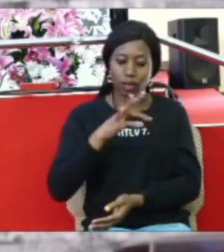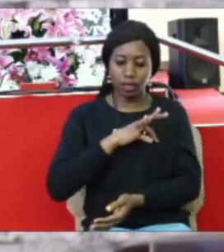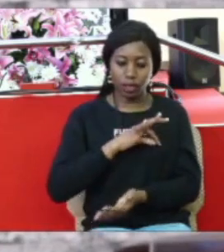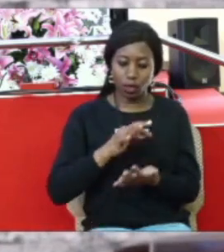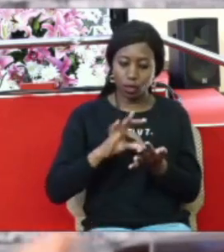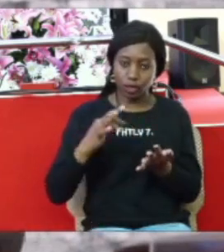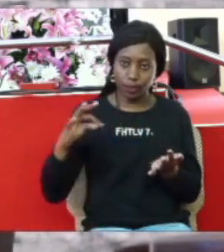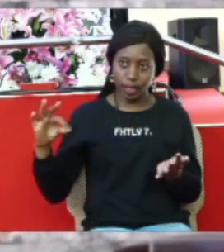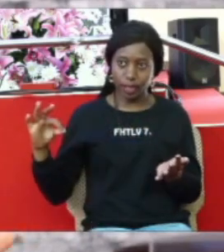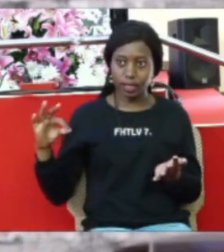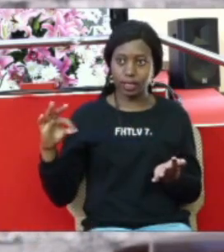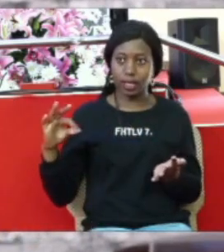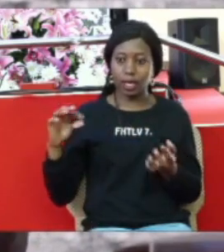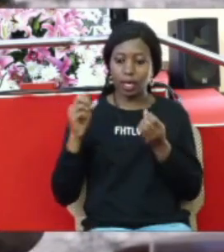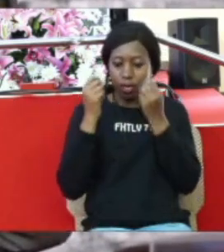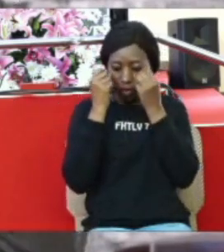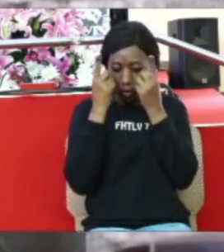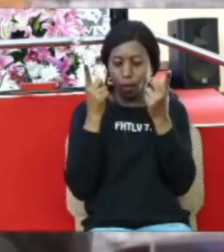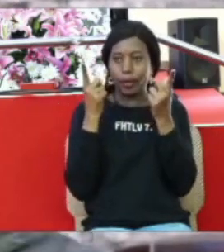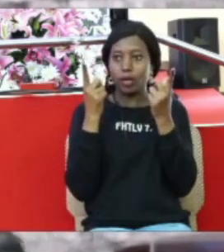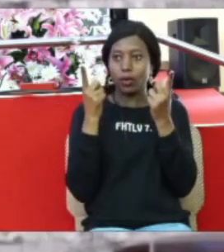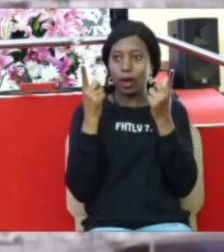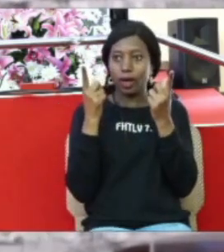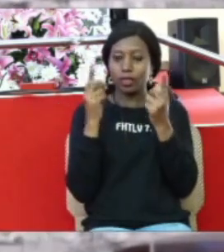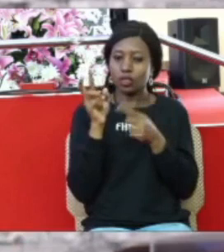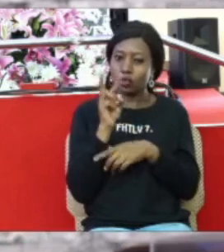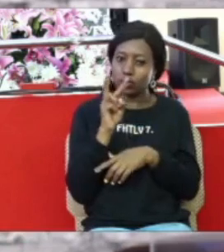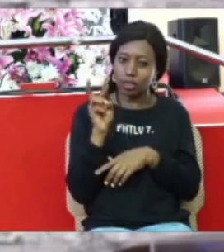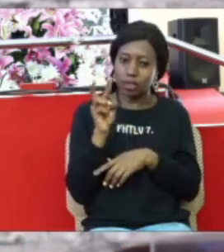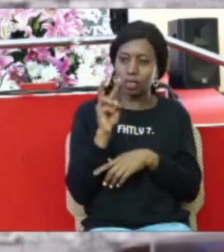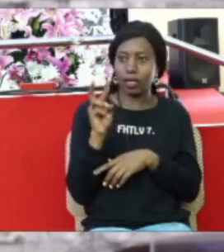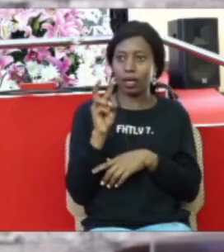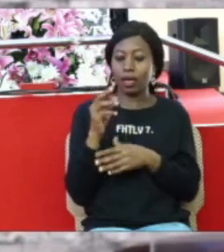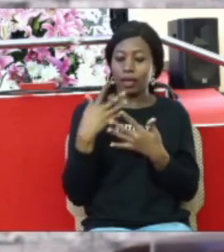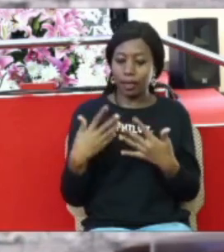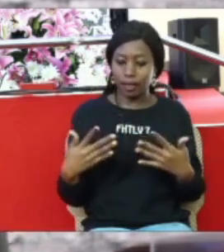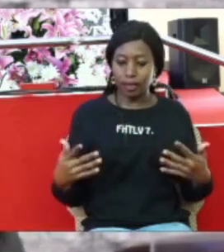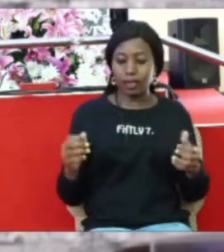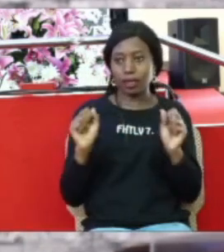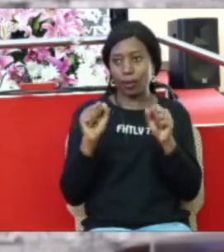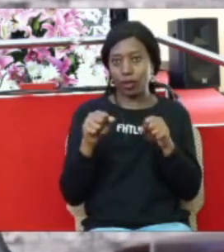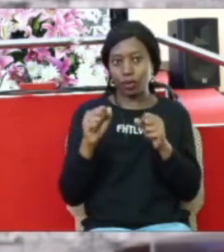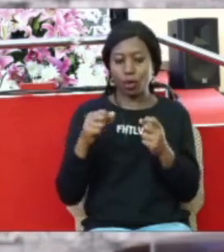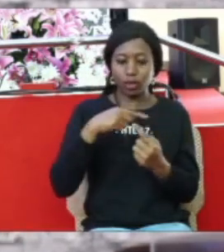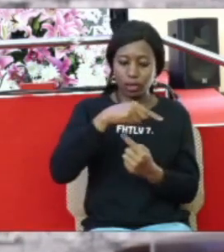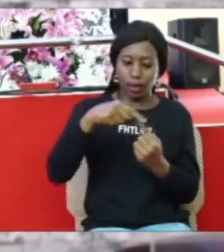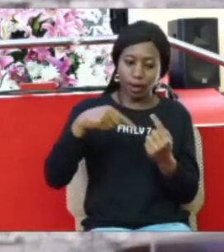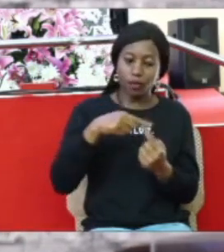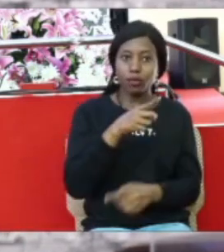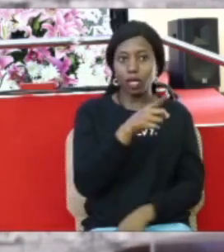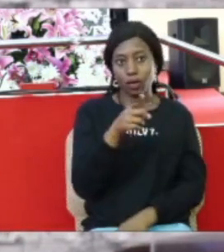ground, opens our eyes to see the unlimited number of possibilities that surround us right